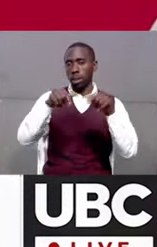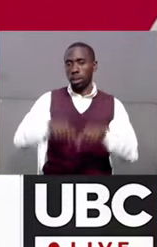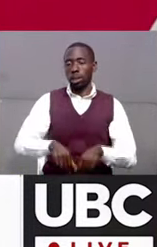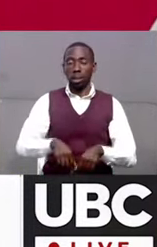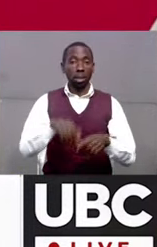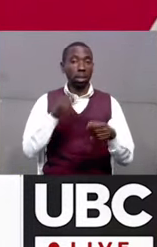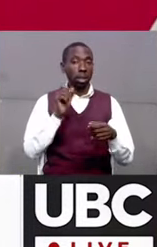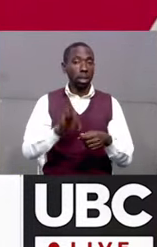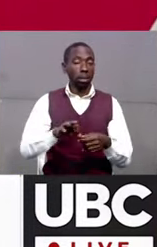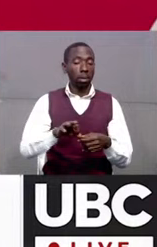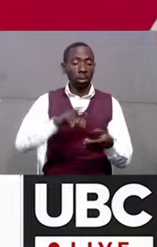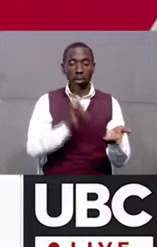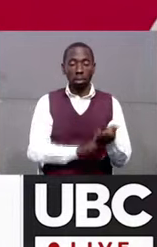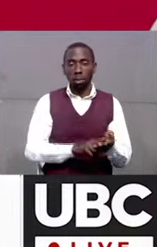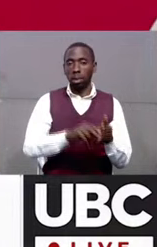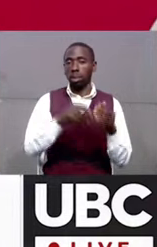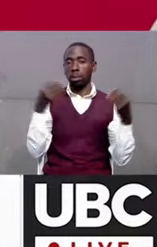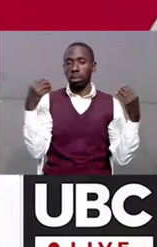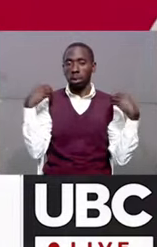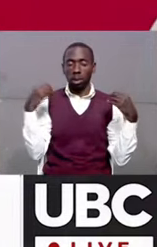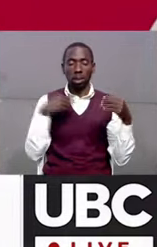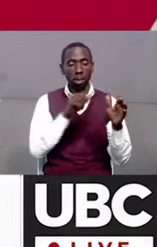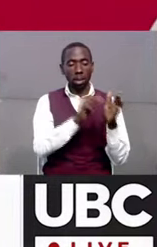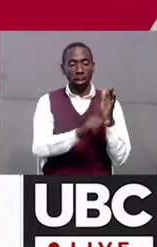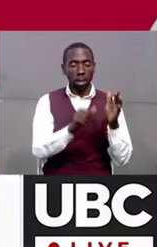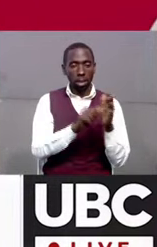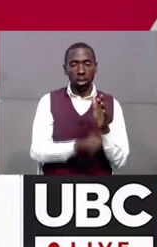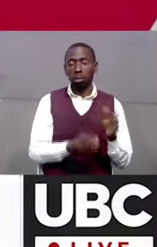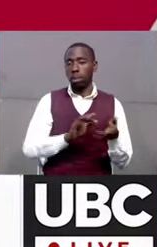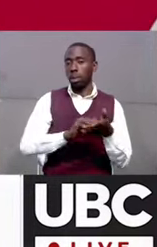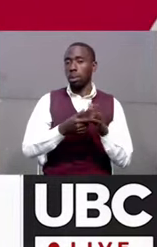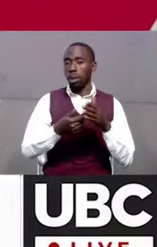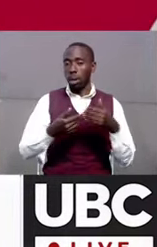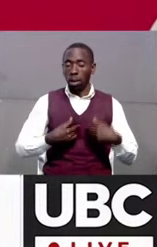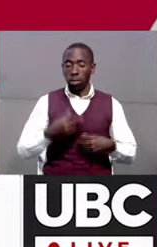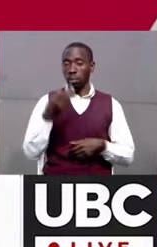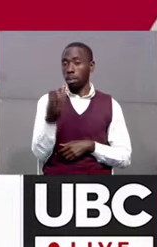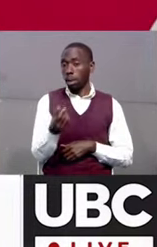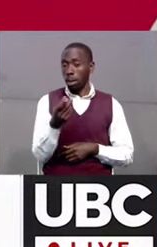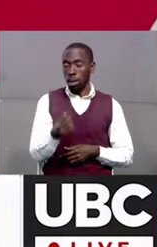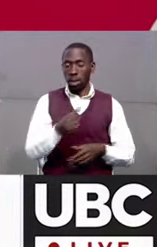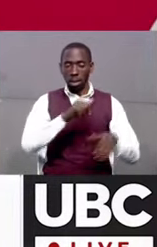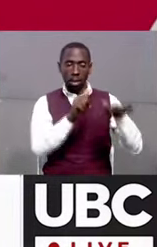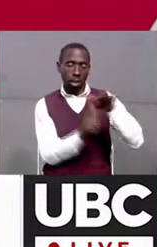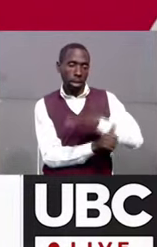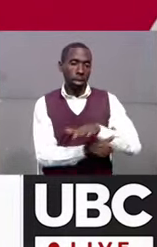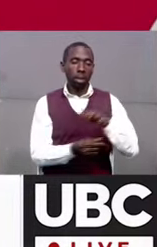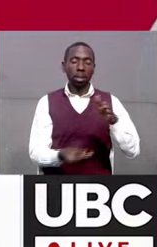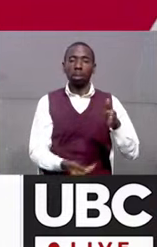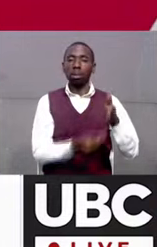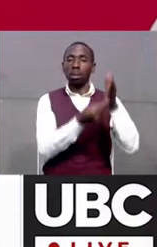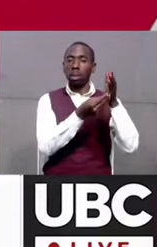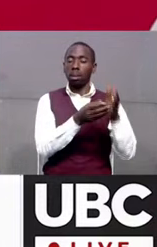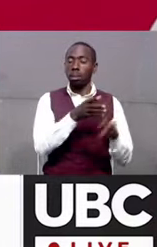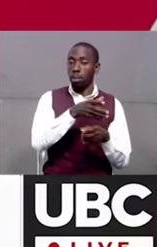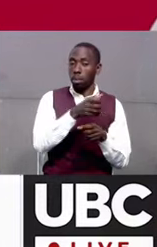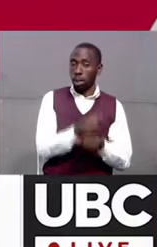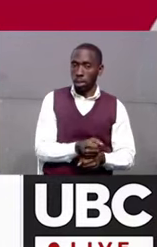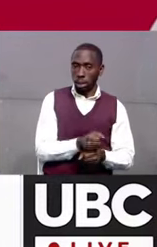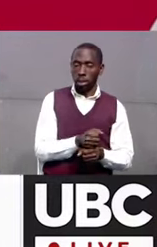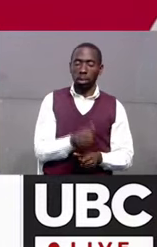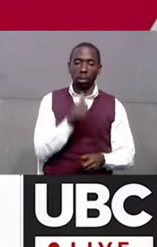Sports Act, there was money under the supplementary budget that was provided